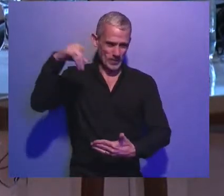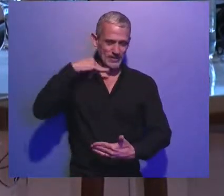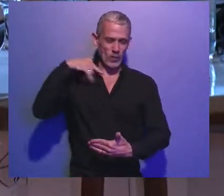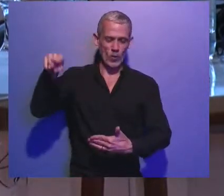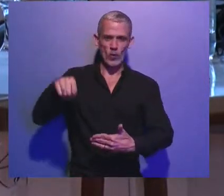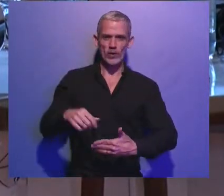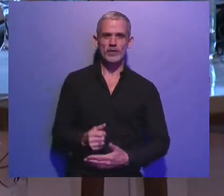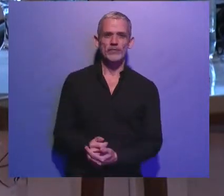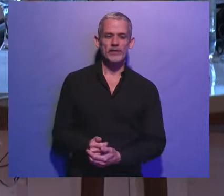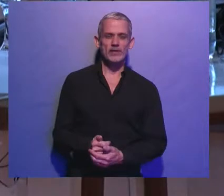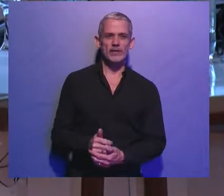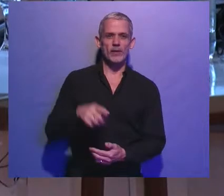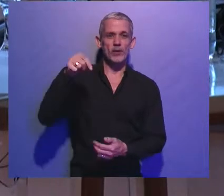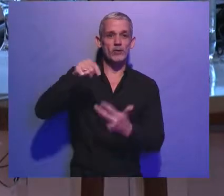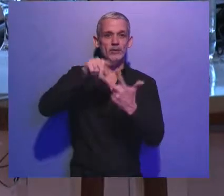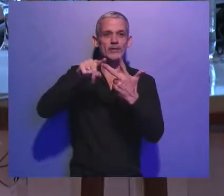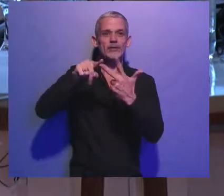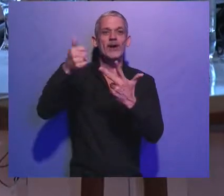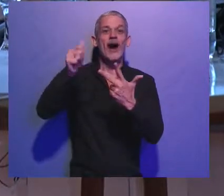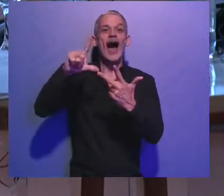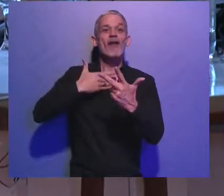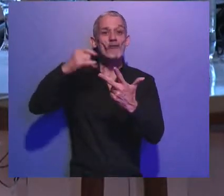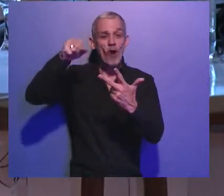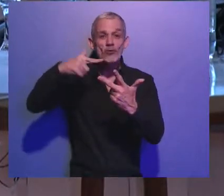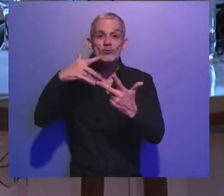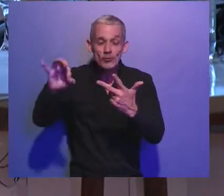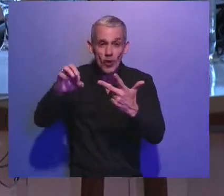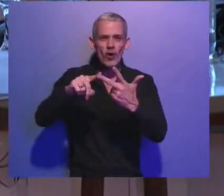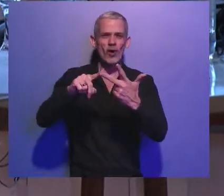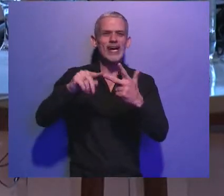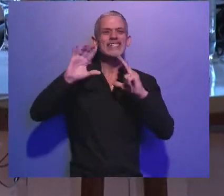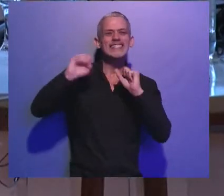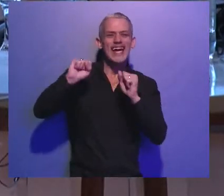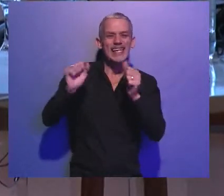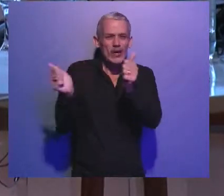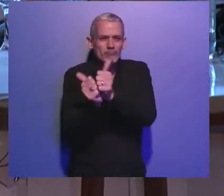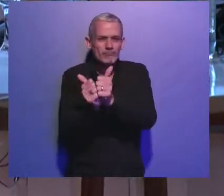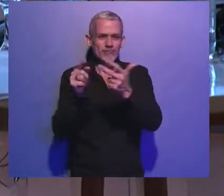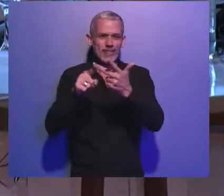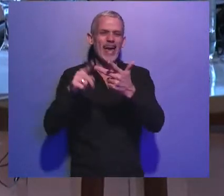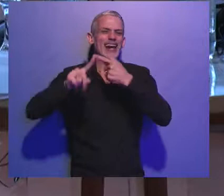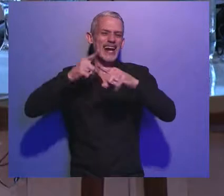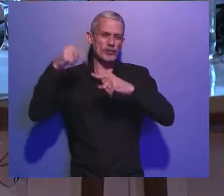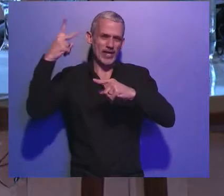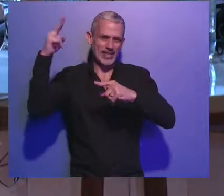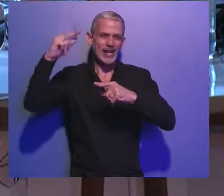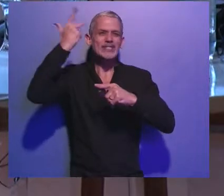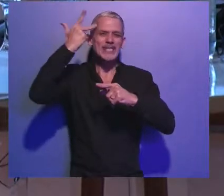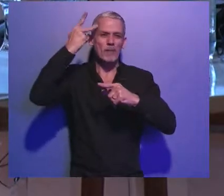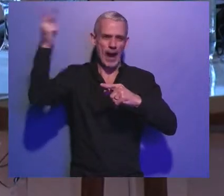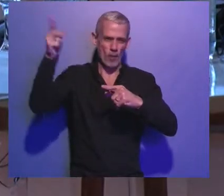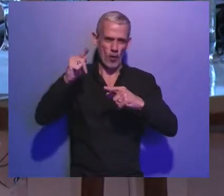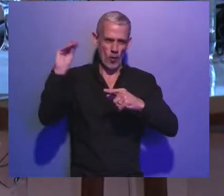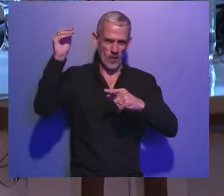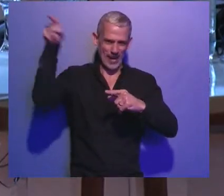of Modernization from the province of Jujuy. Alfonso Massot, Deputy Secretary of International Affairs from